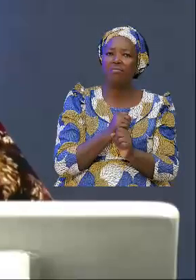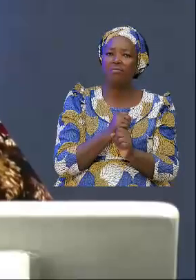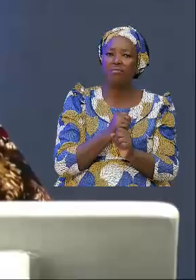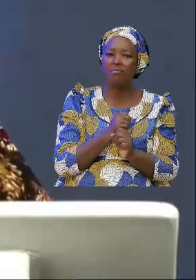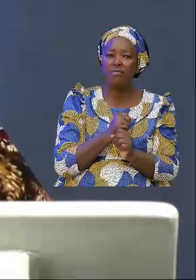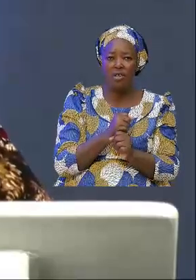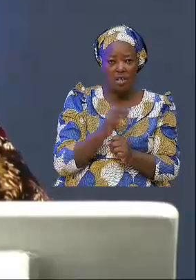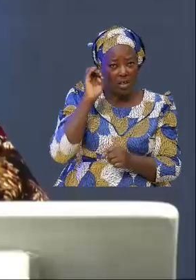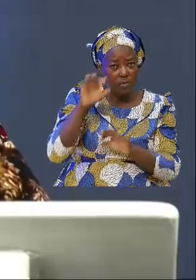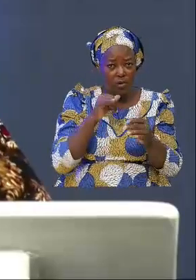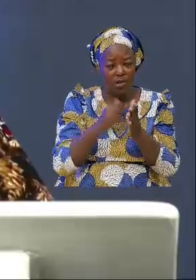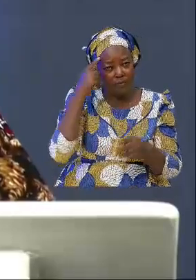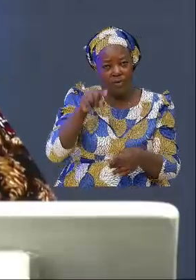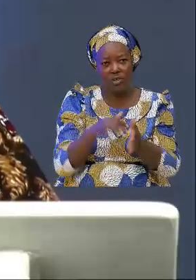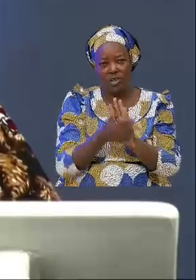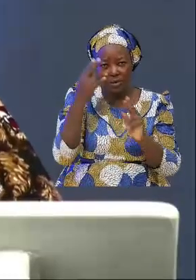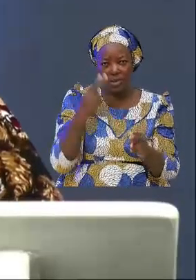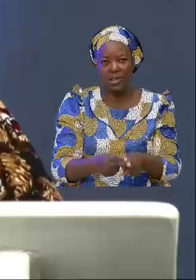receive.